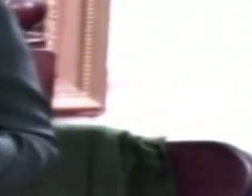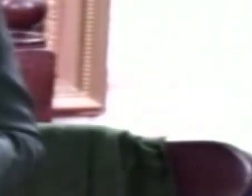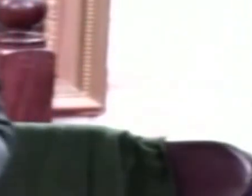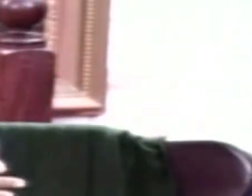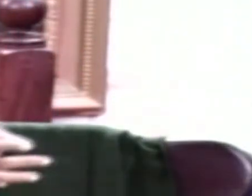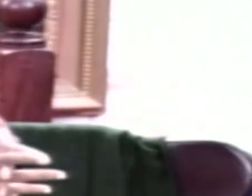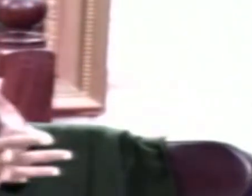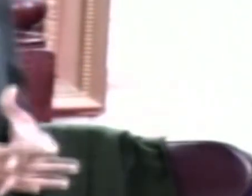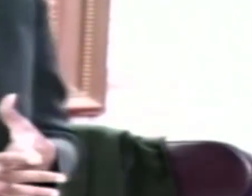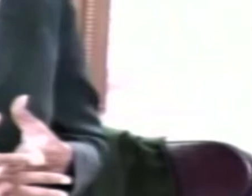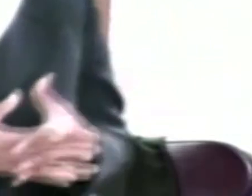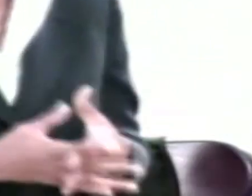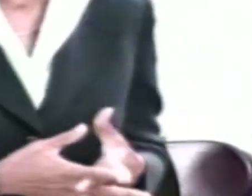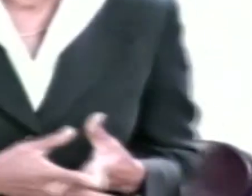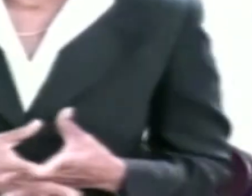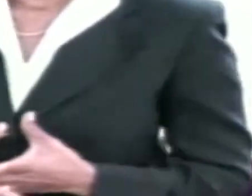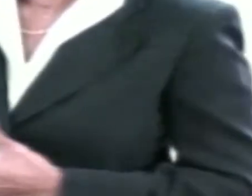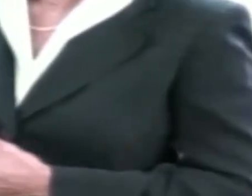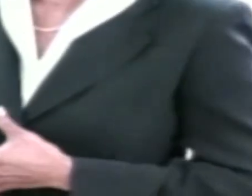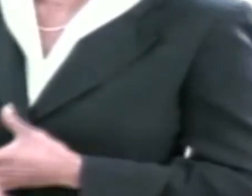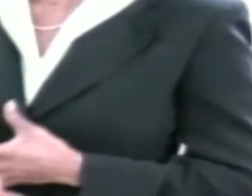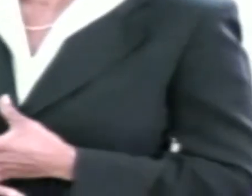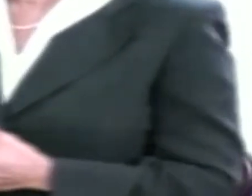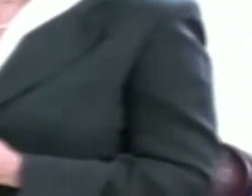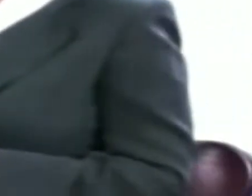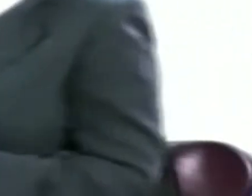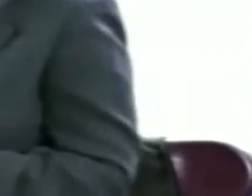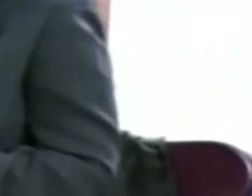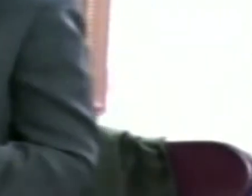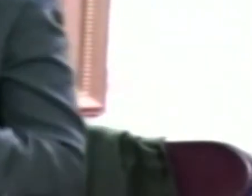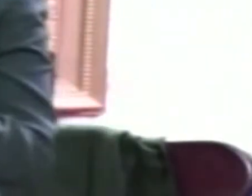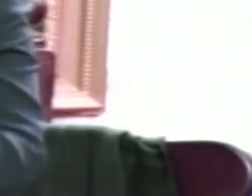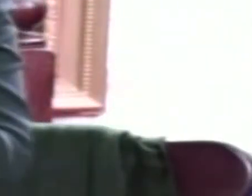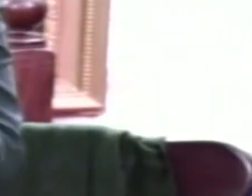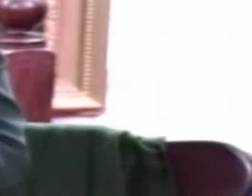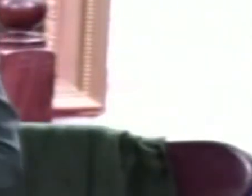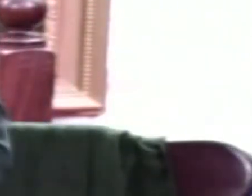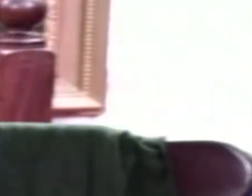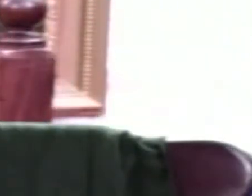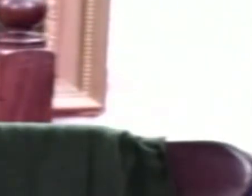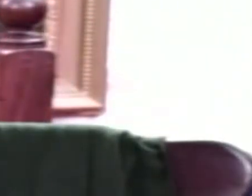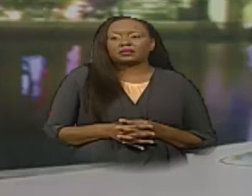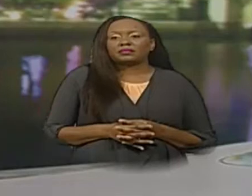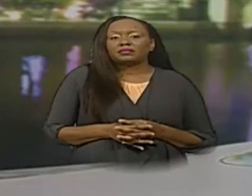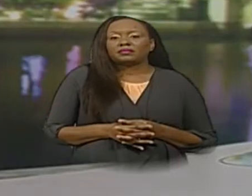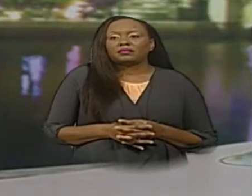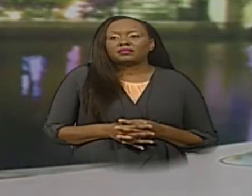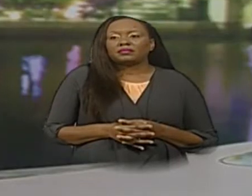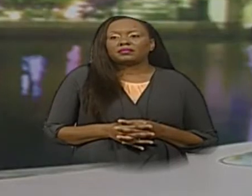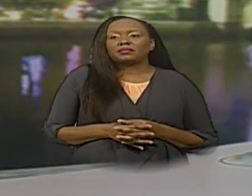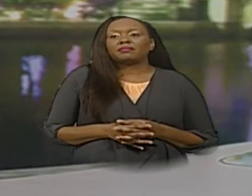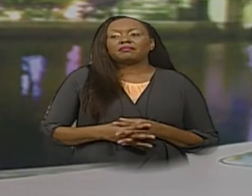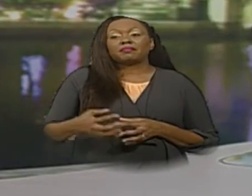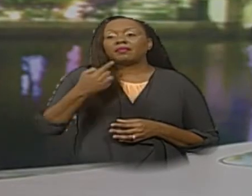to anticipate the issues and concerns, and if possible, wherever possible, to be out one step ahead of them. The